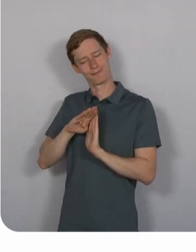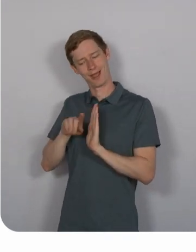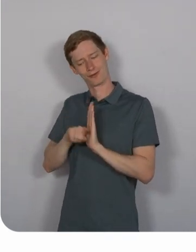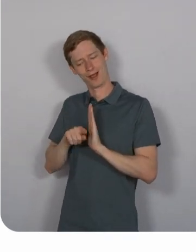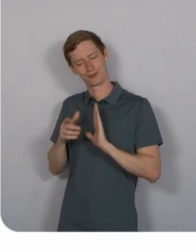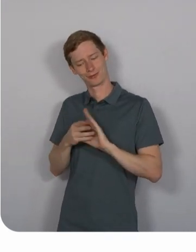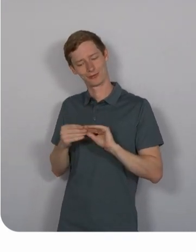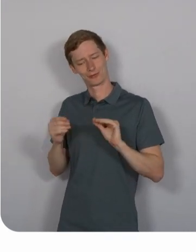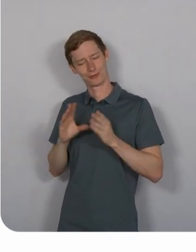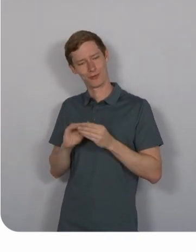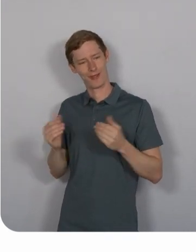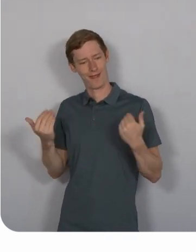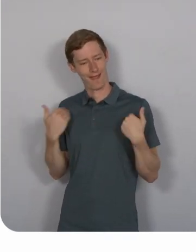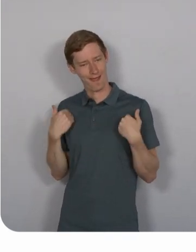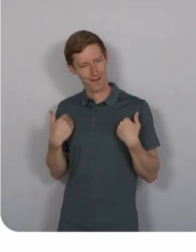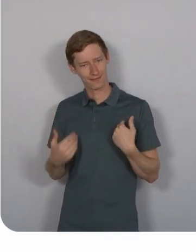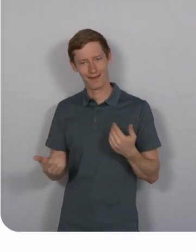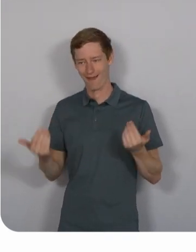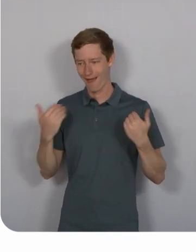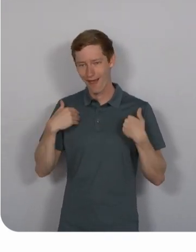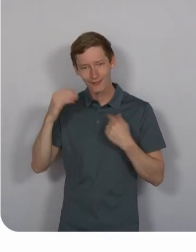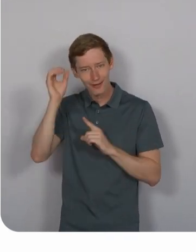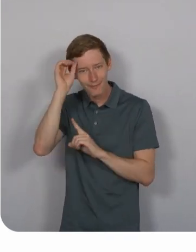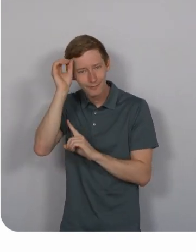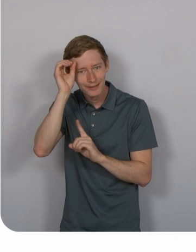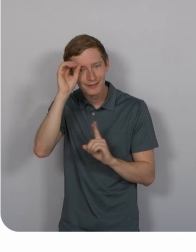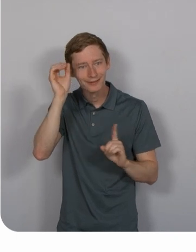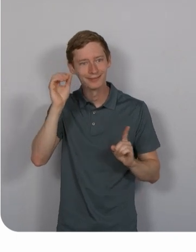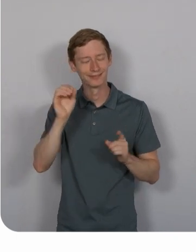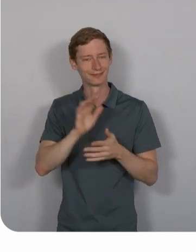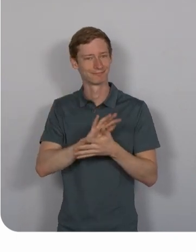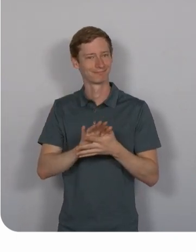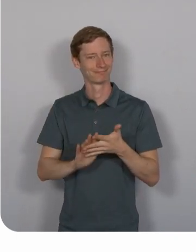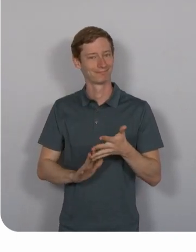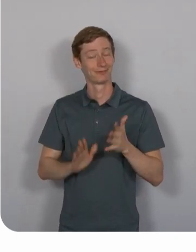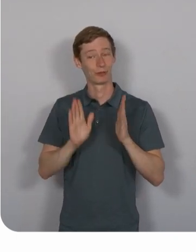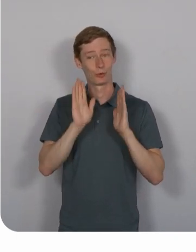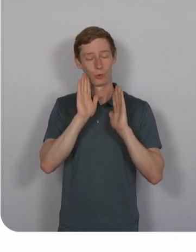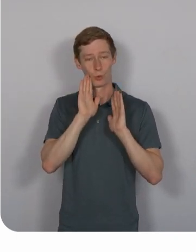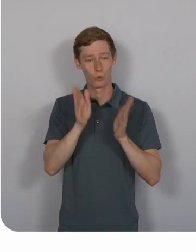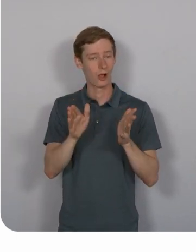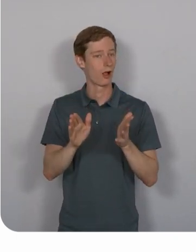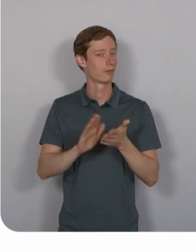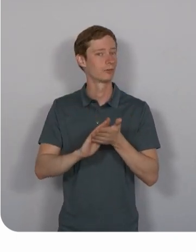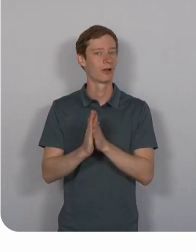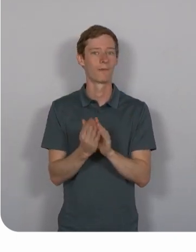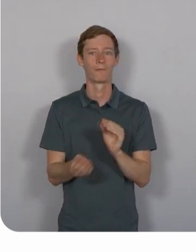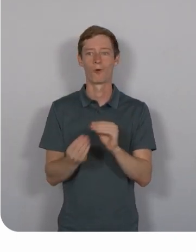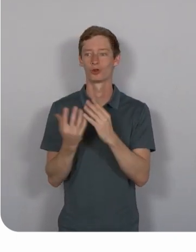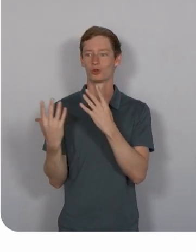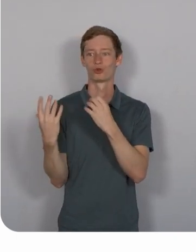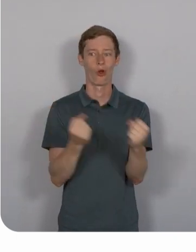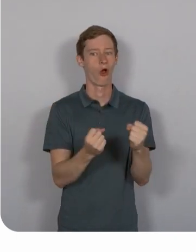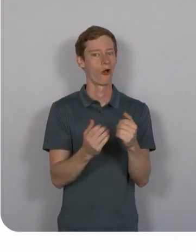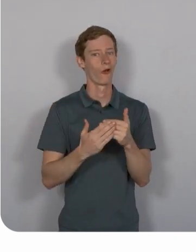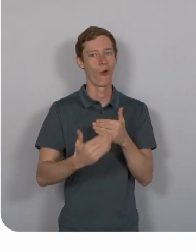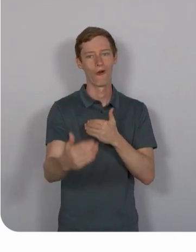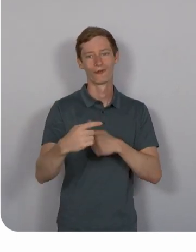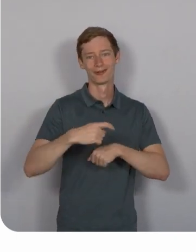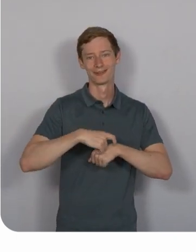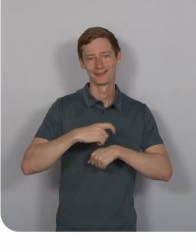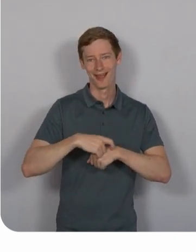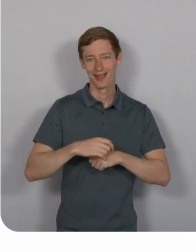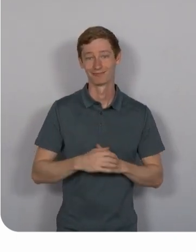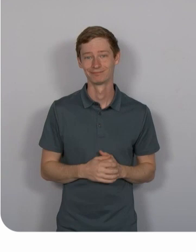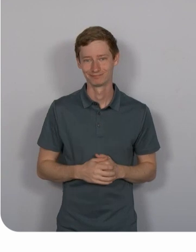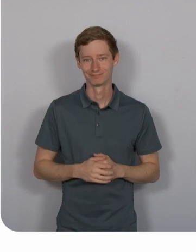and interesting opinions that they bring to this. And that will just come out even more as they evolve over time. And I